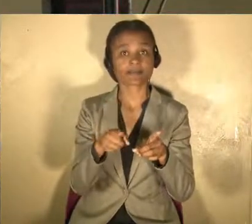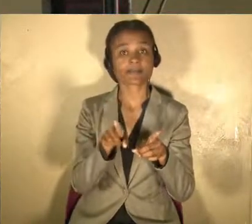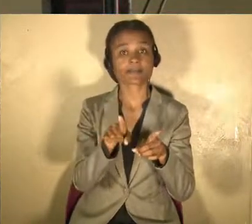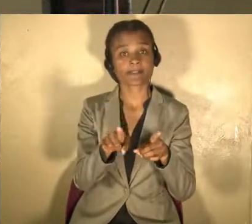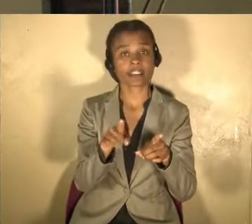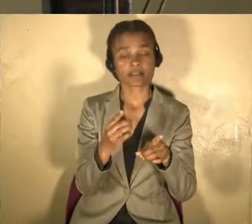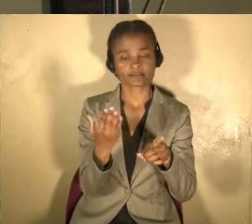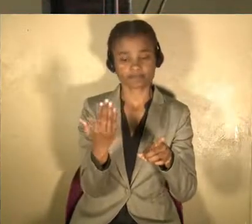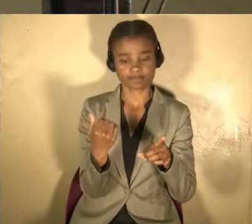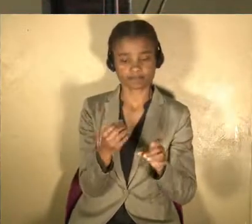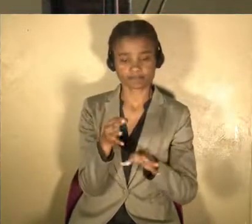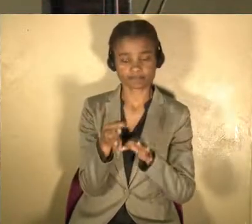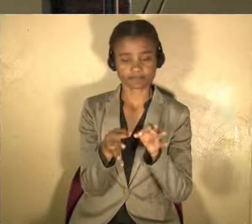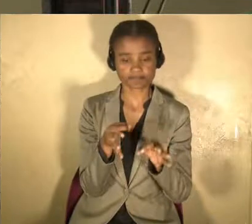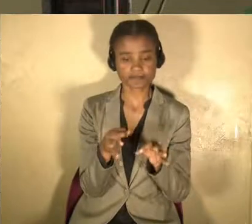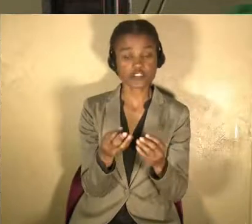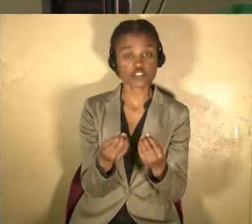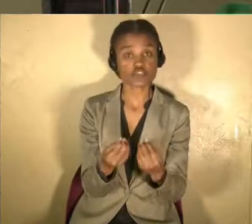of 18.